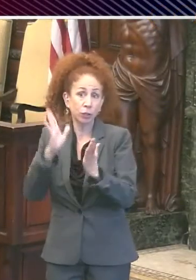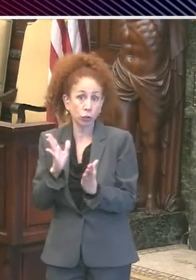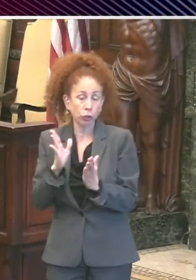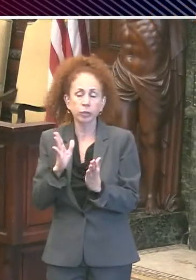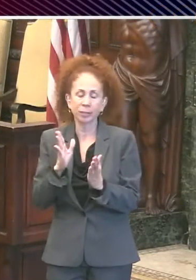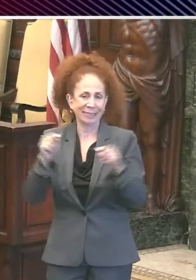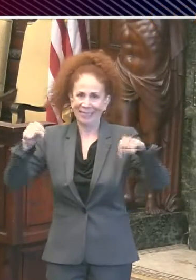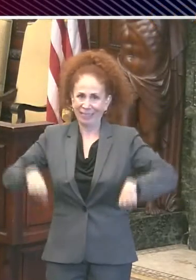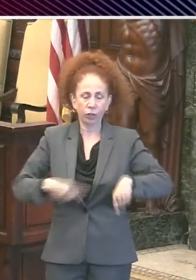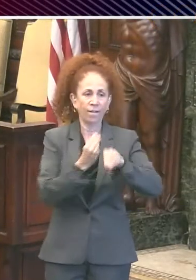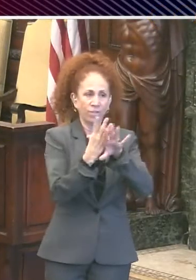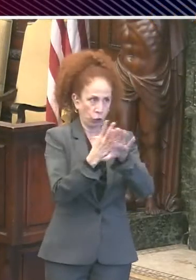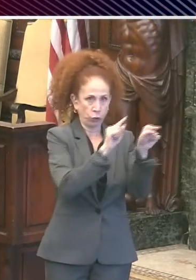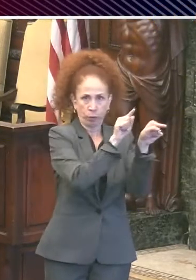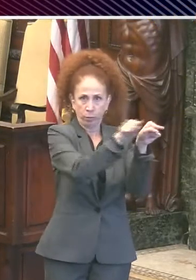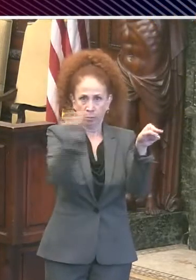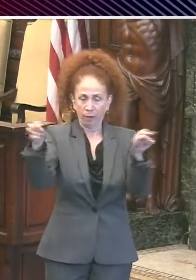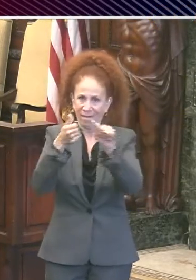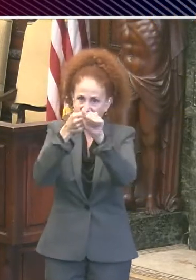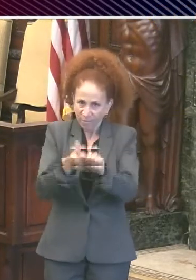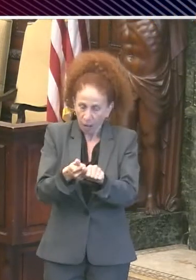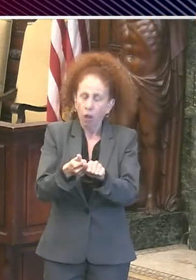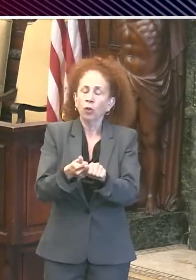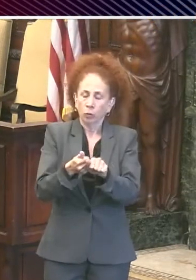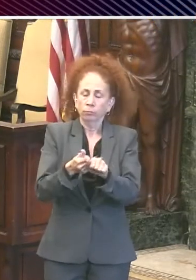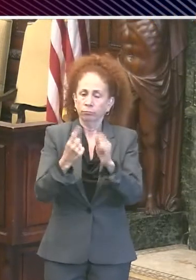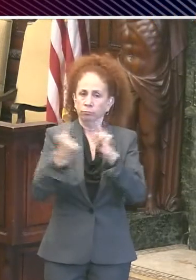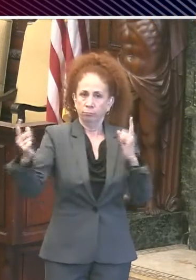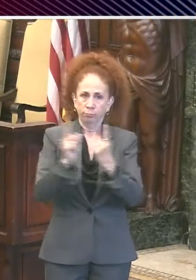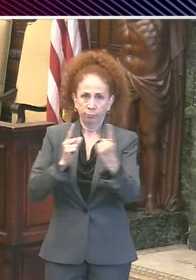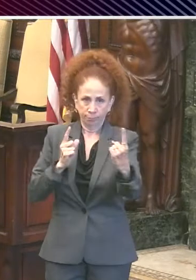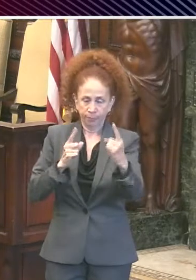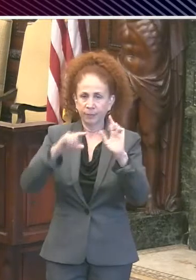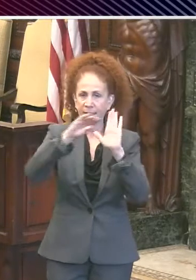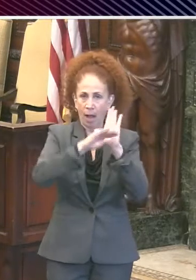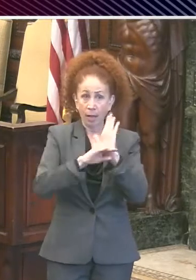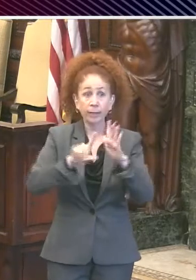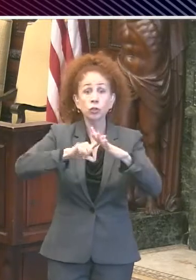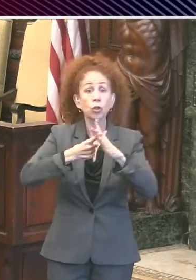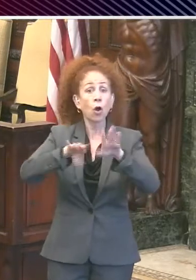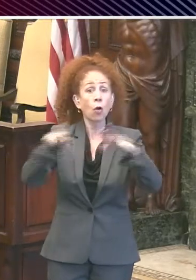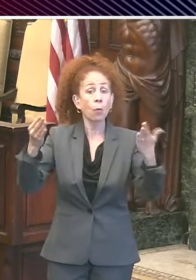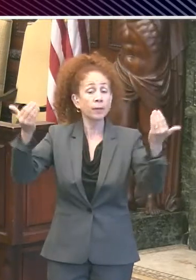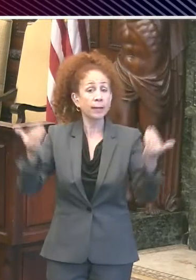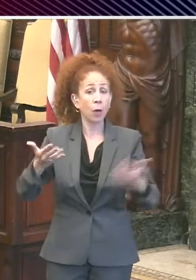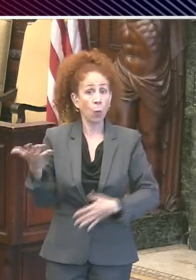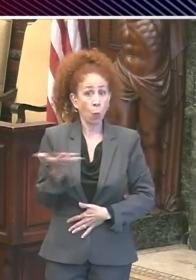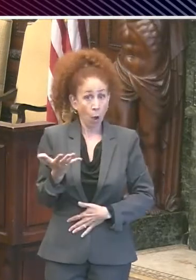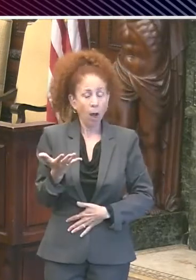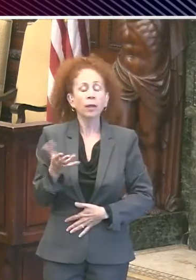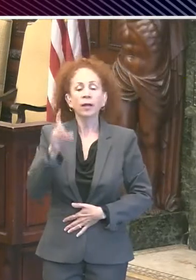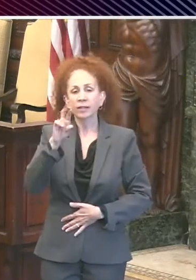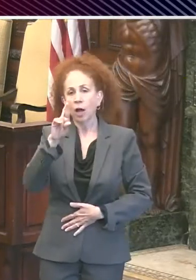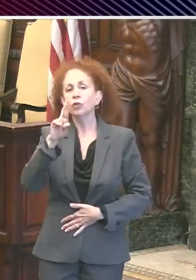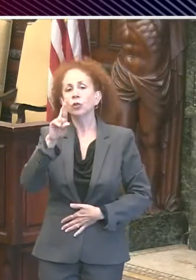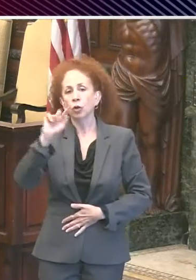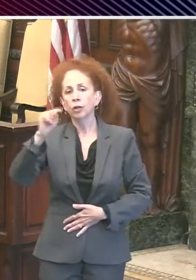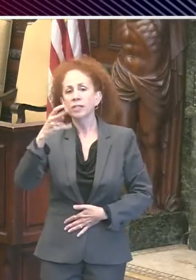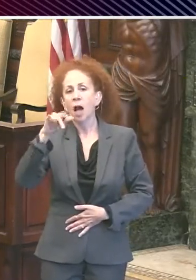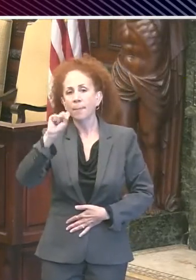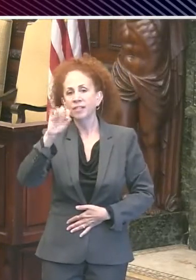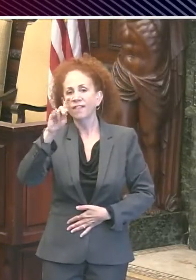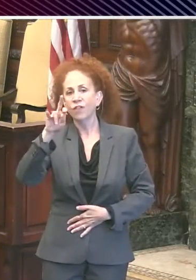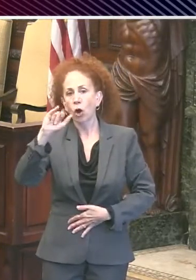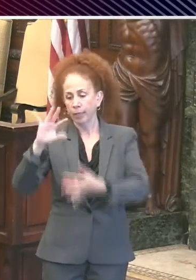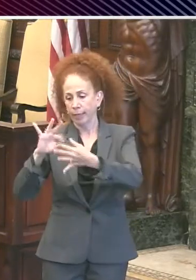the briefing virtually to adhere to social distancing guidelines. We will begin our briefing with remarks from Dr. Thomas